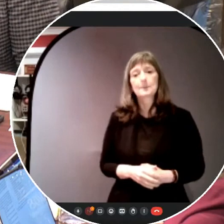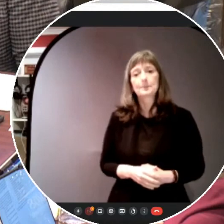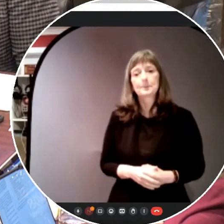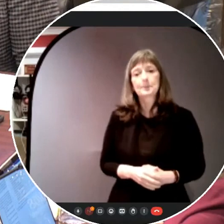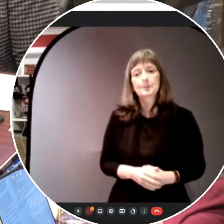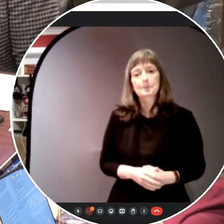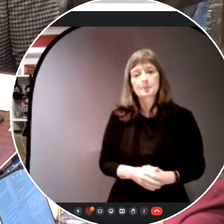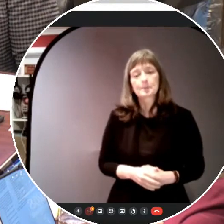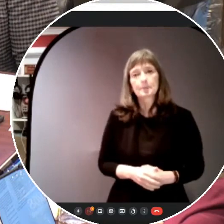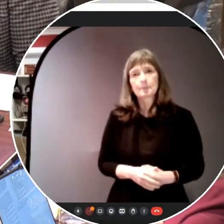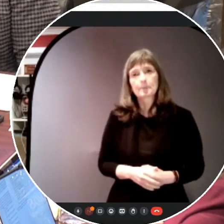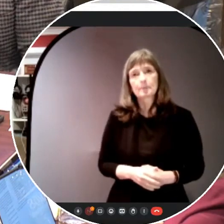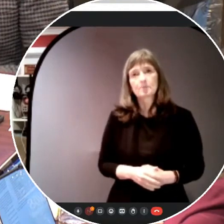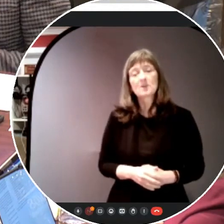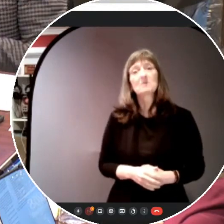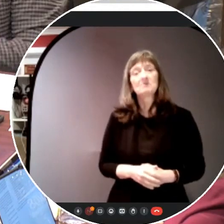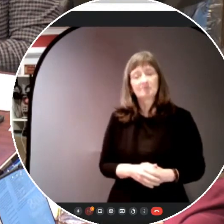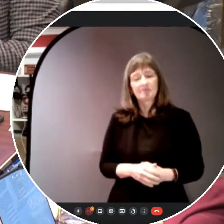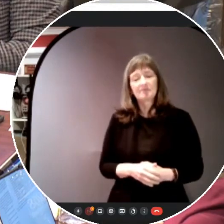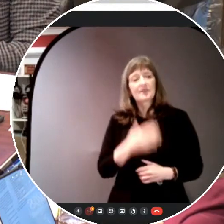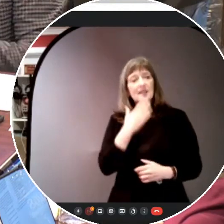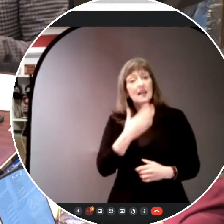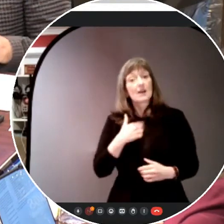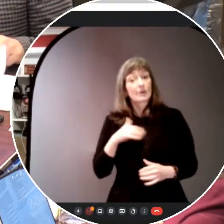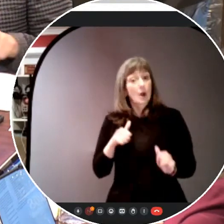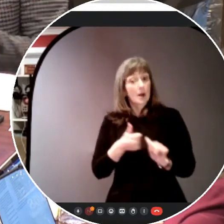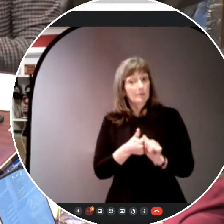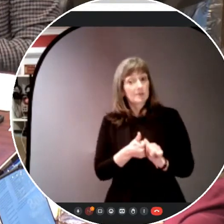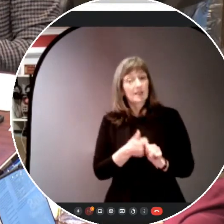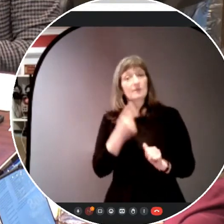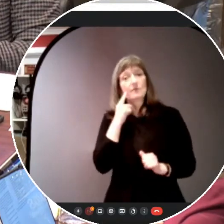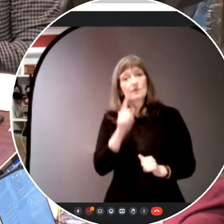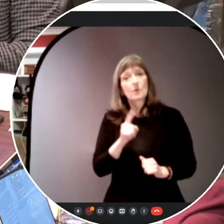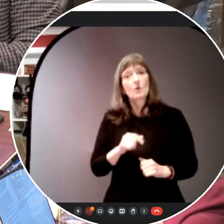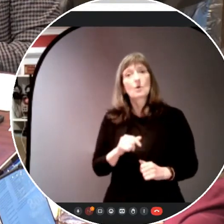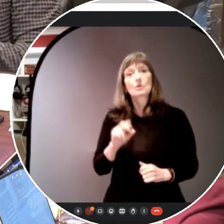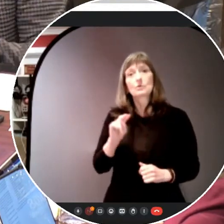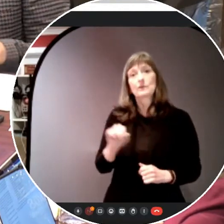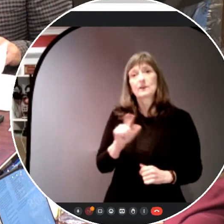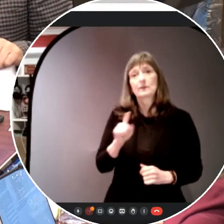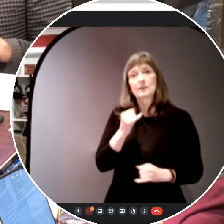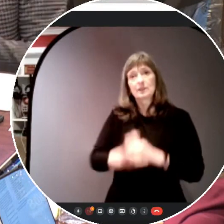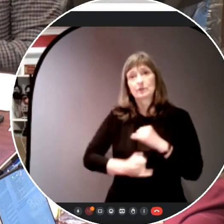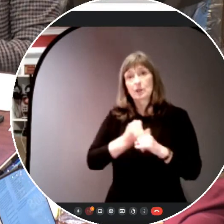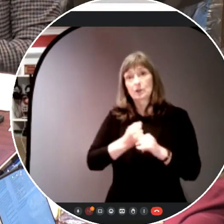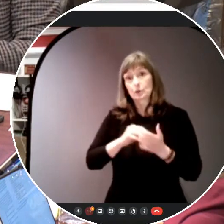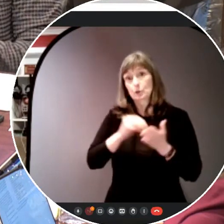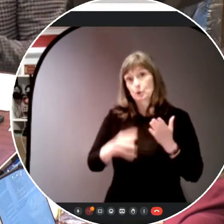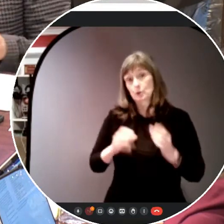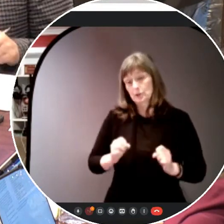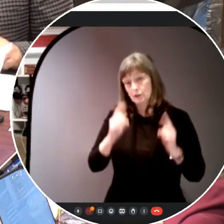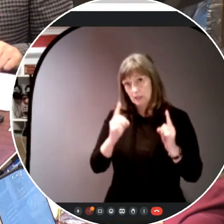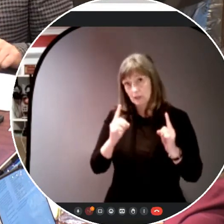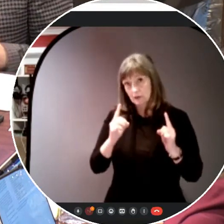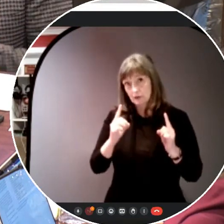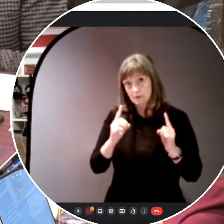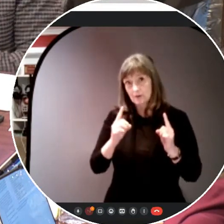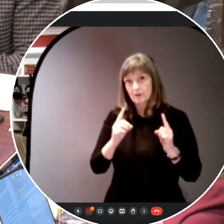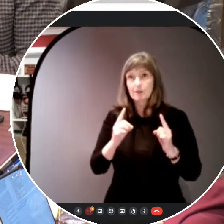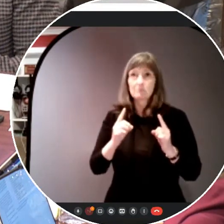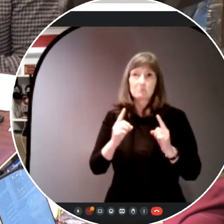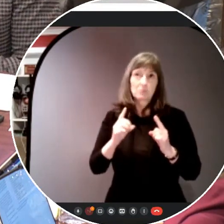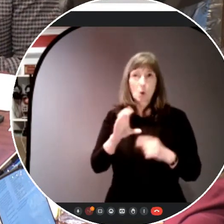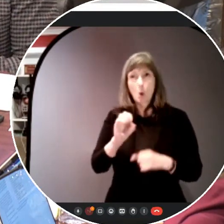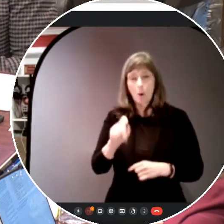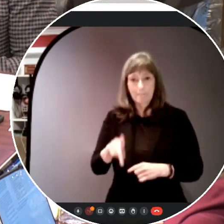I'm delighted to provide this update on the Newfoundland Labrador International Student Education Foundation, or